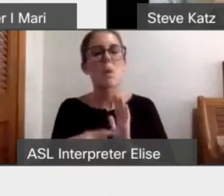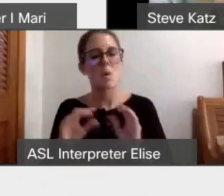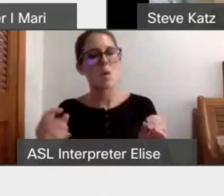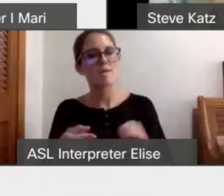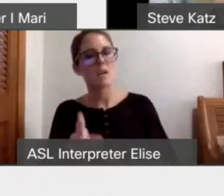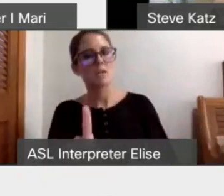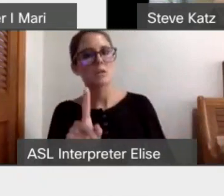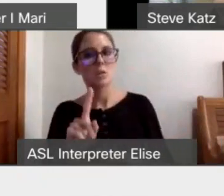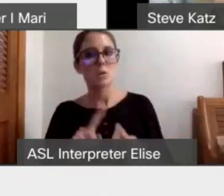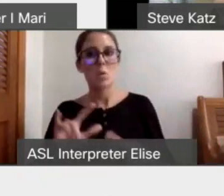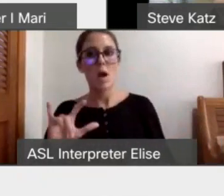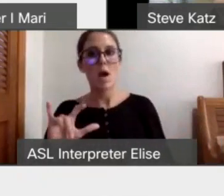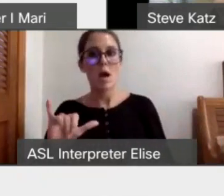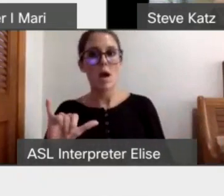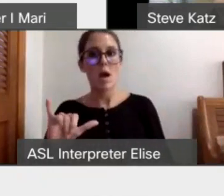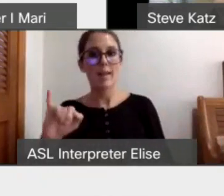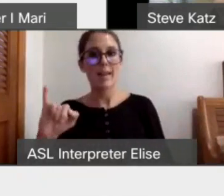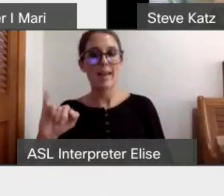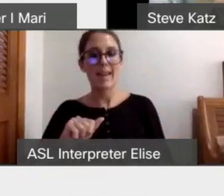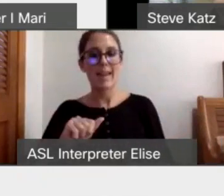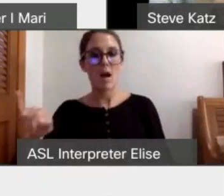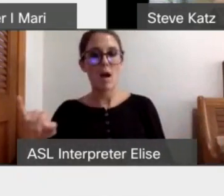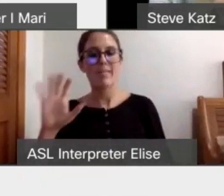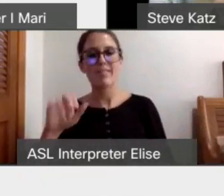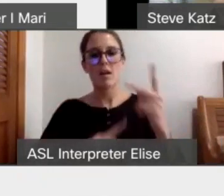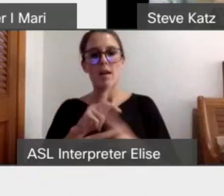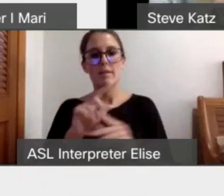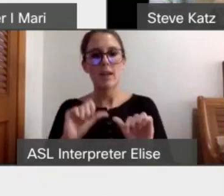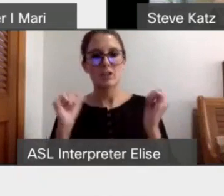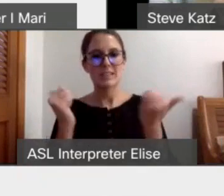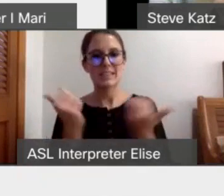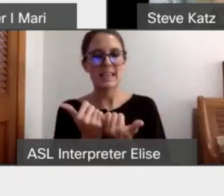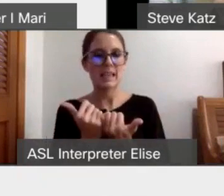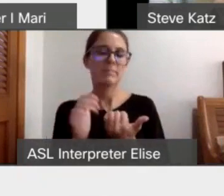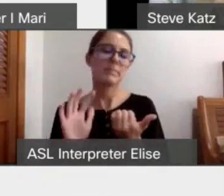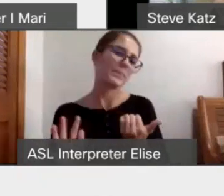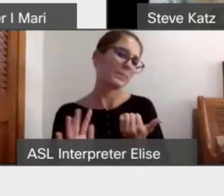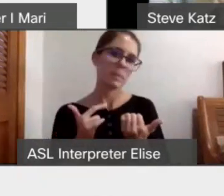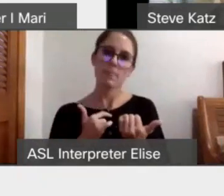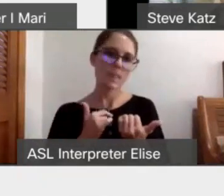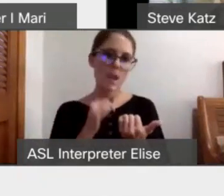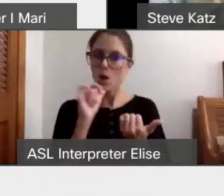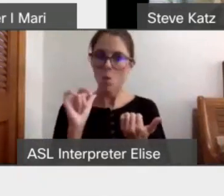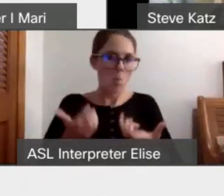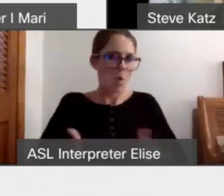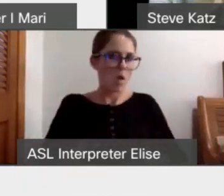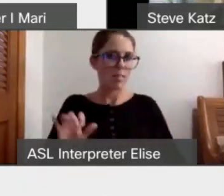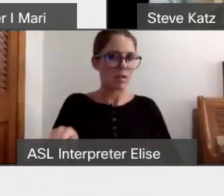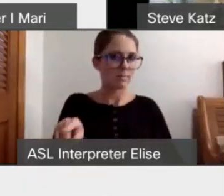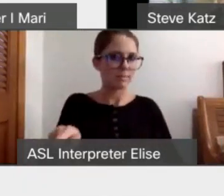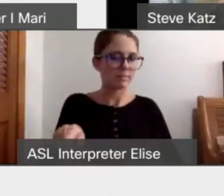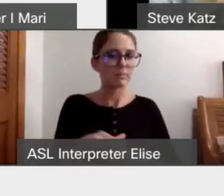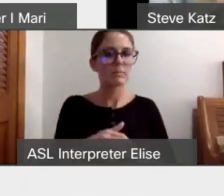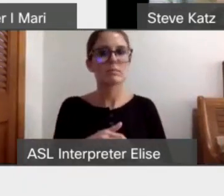to YAI, but a YAI type of agency is not what I'm talking about, because there's